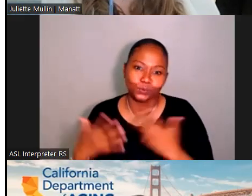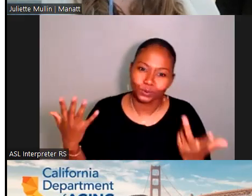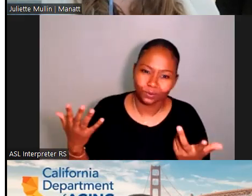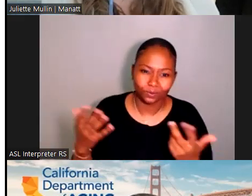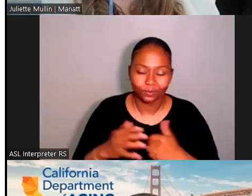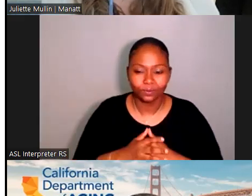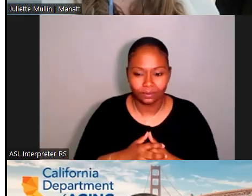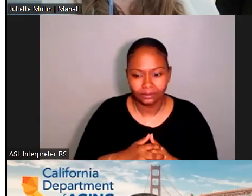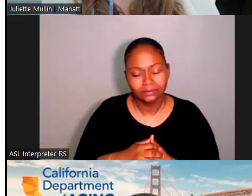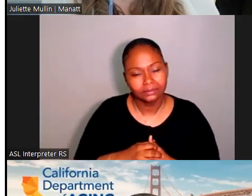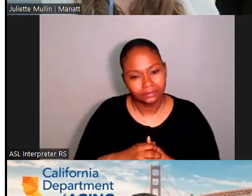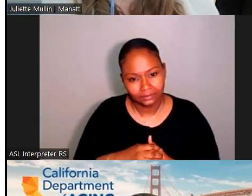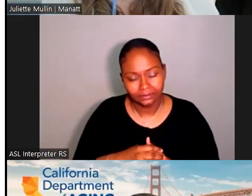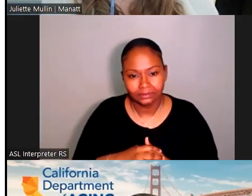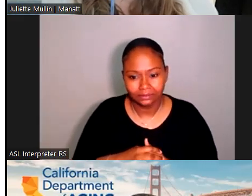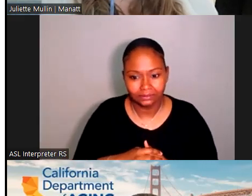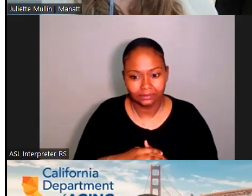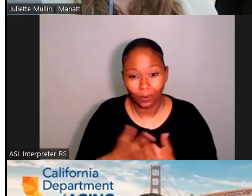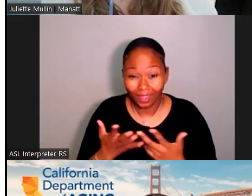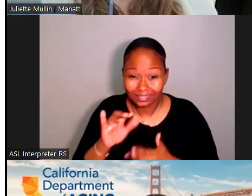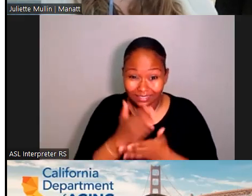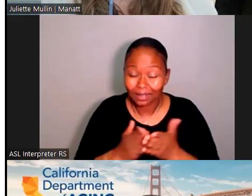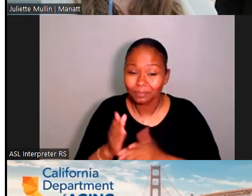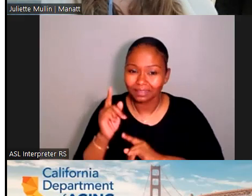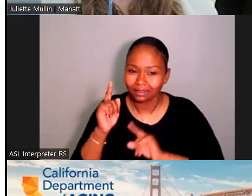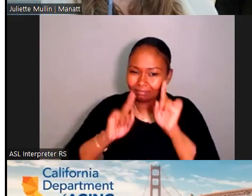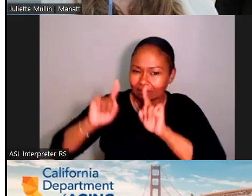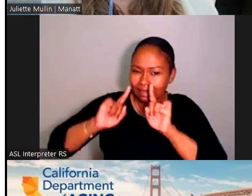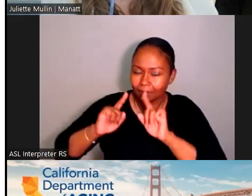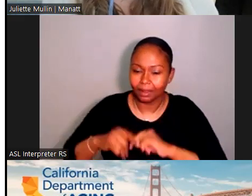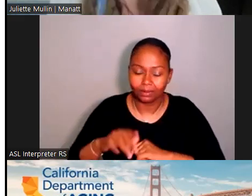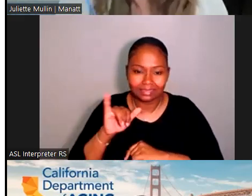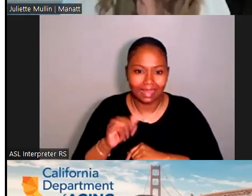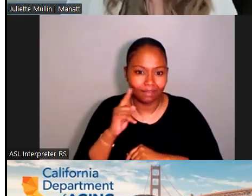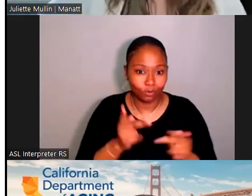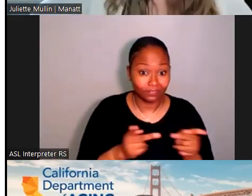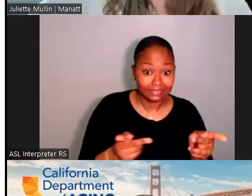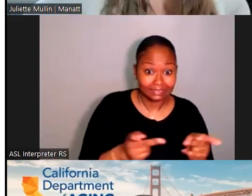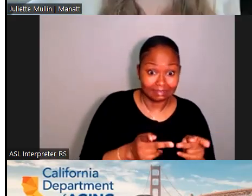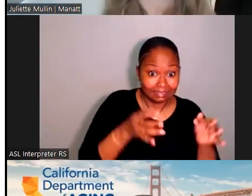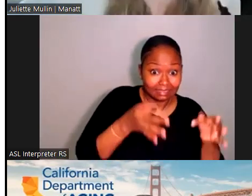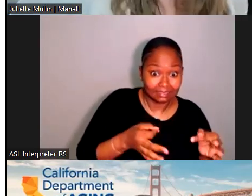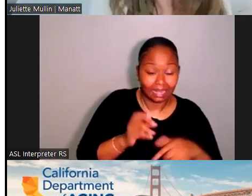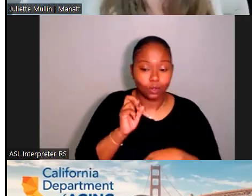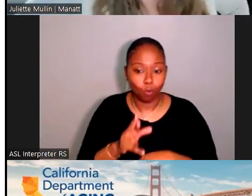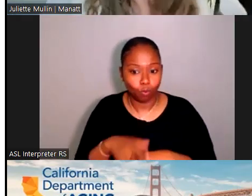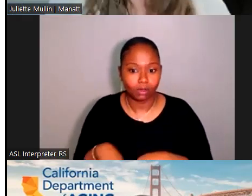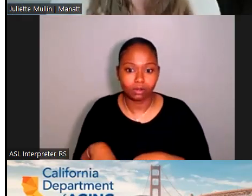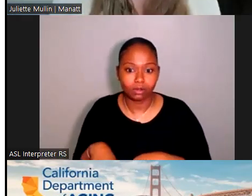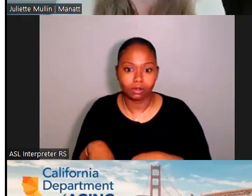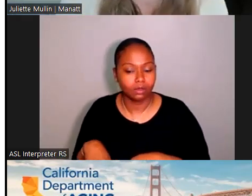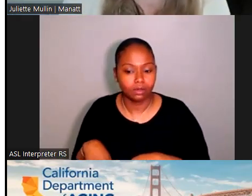incorporate. So just something to think about, whether this is more of a facility issue or just like a larger state question about